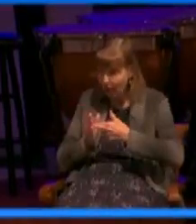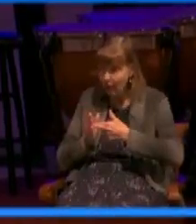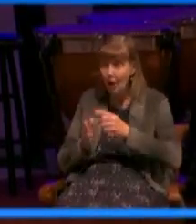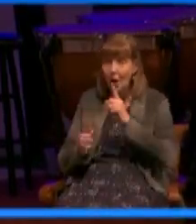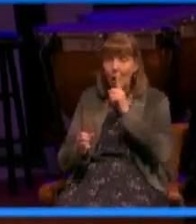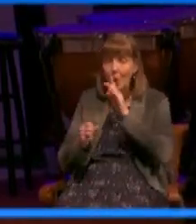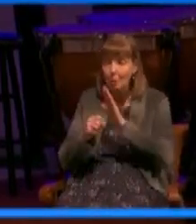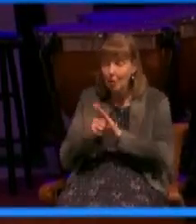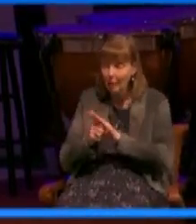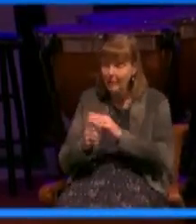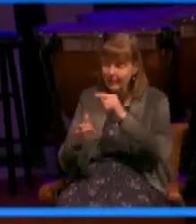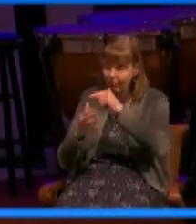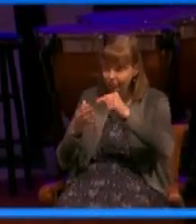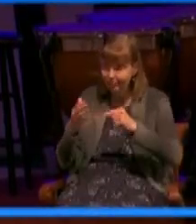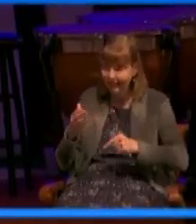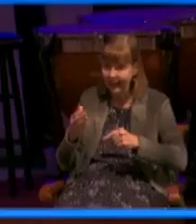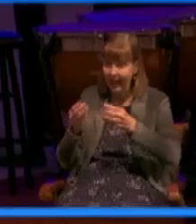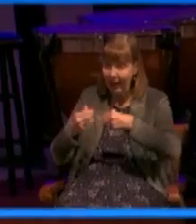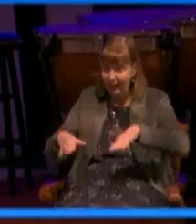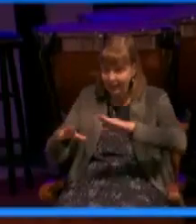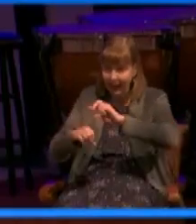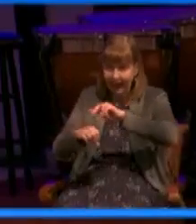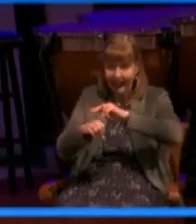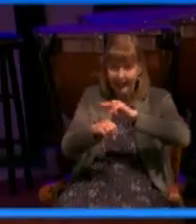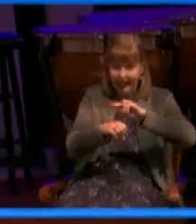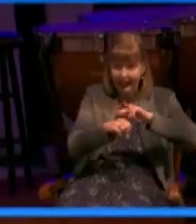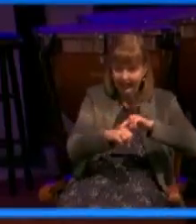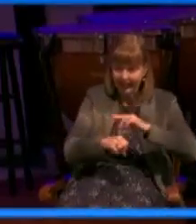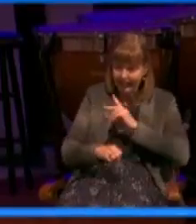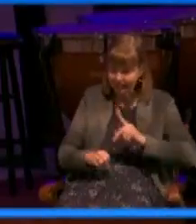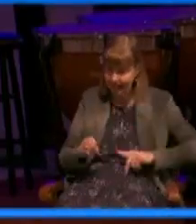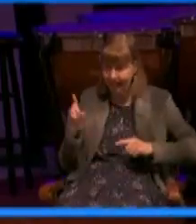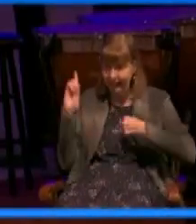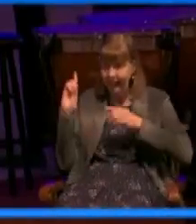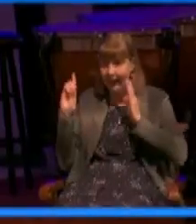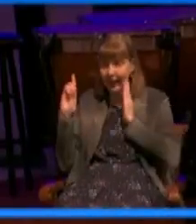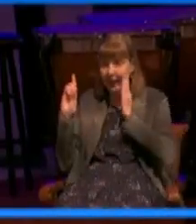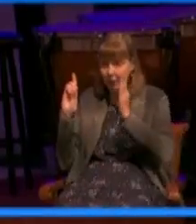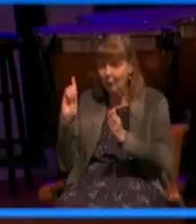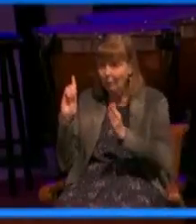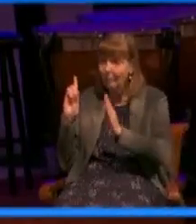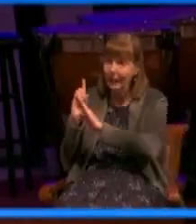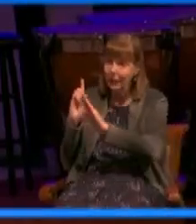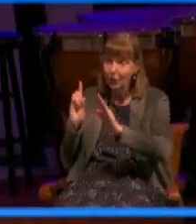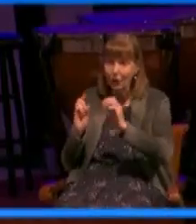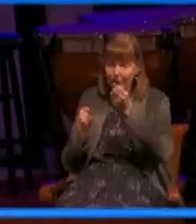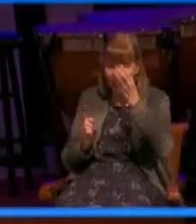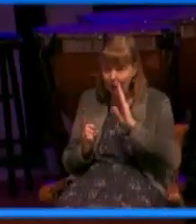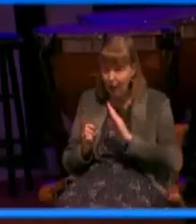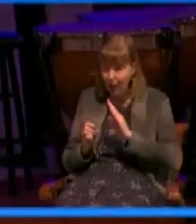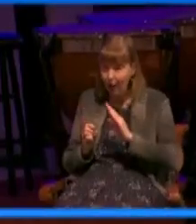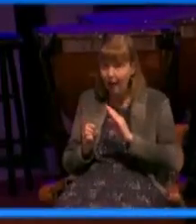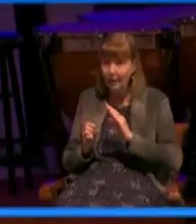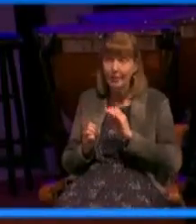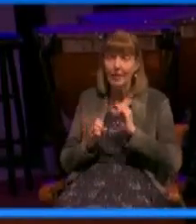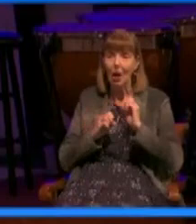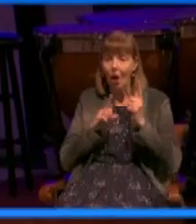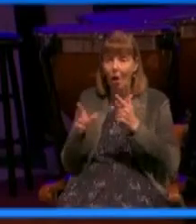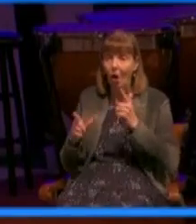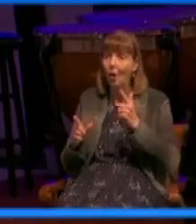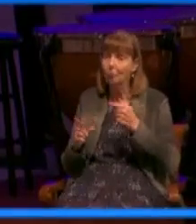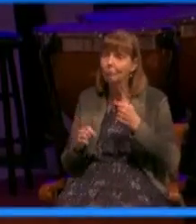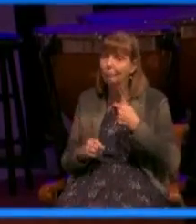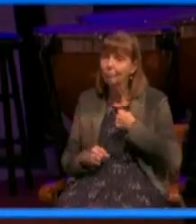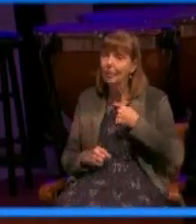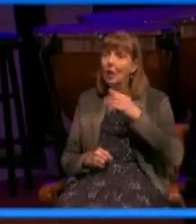nations, king. I'm going to be your God. We're going to reconcile. We're going to always be together. I'm not going to leave you or forsake you. I'm going to always hold on